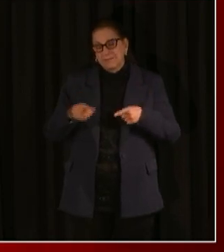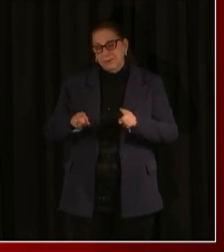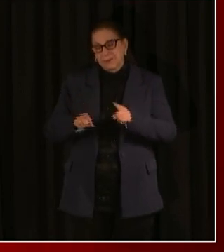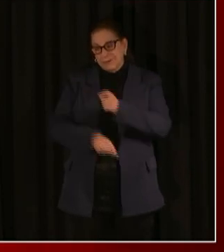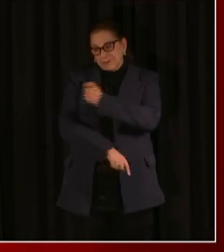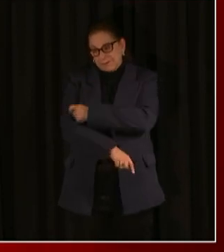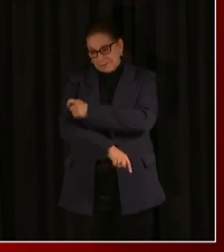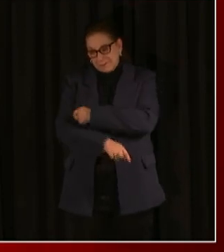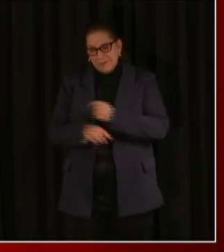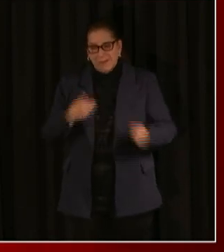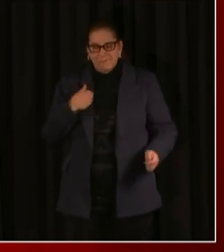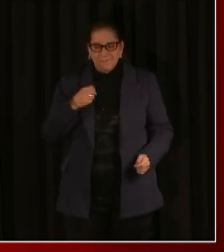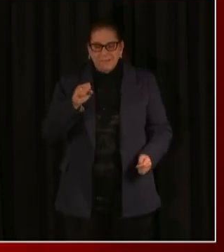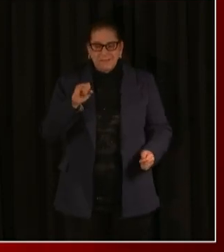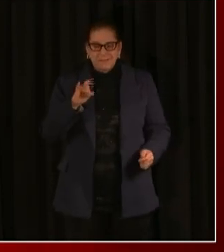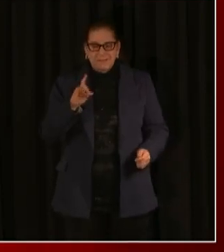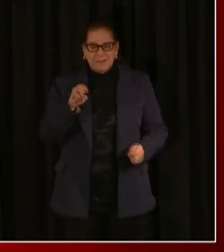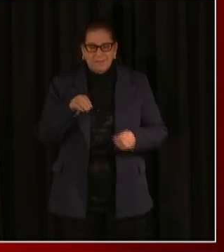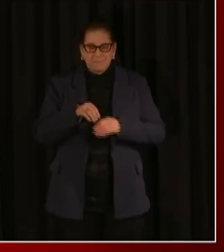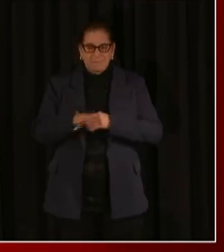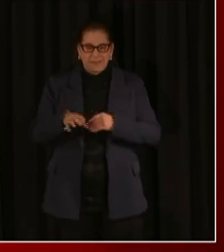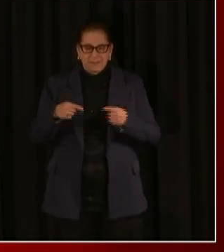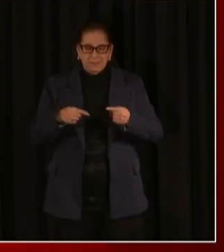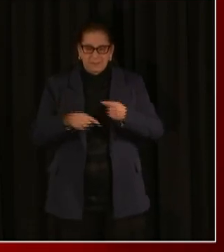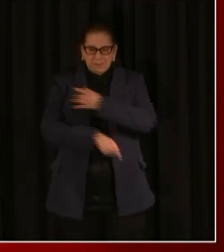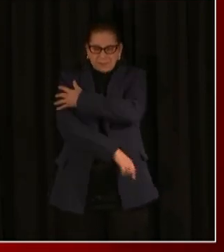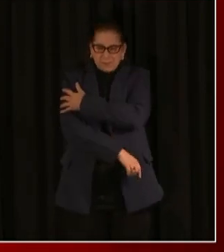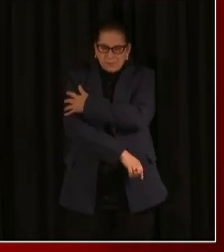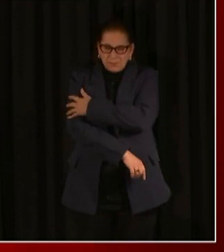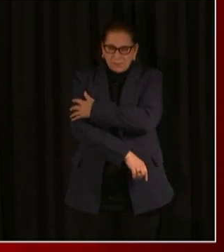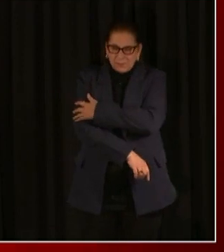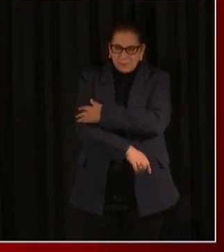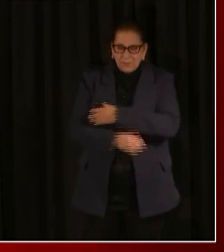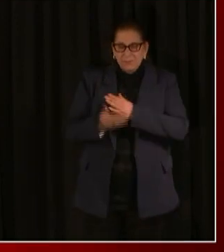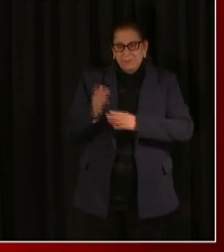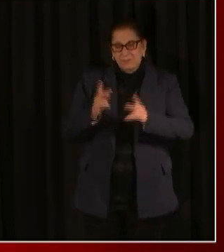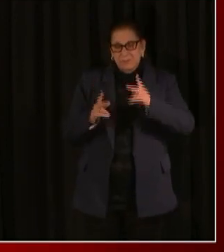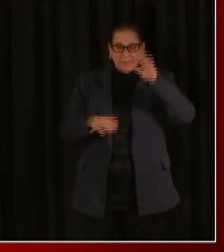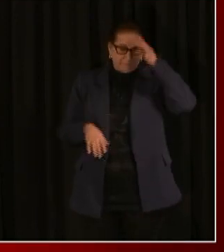other vaccines, but people also have a fever.